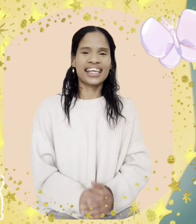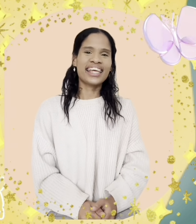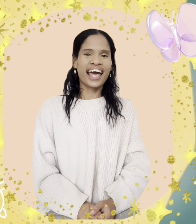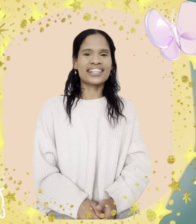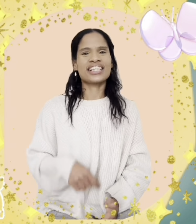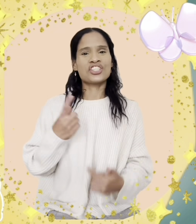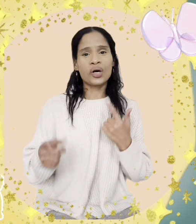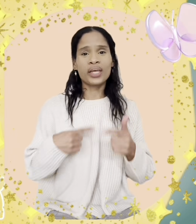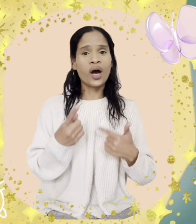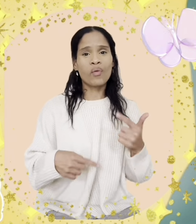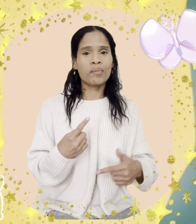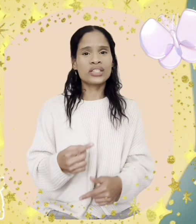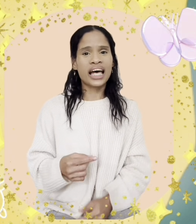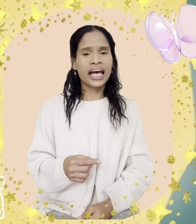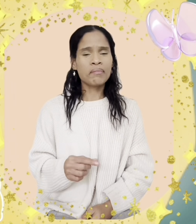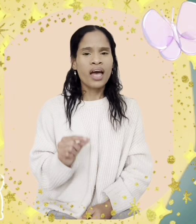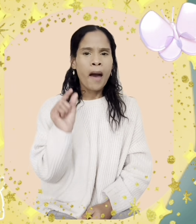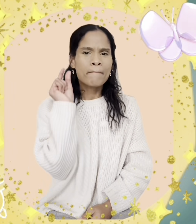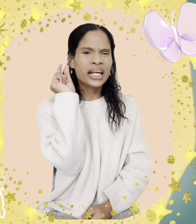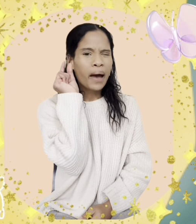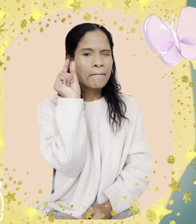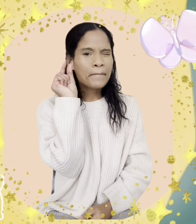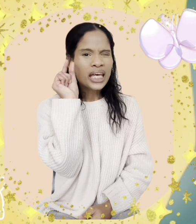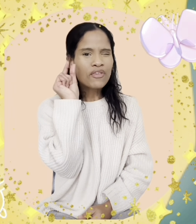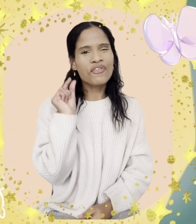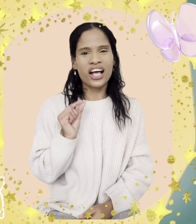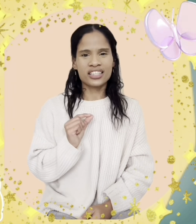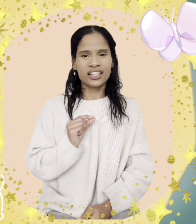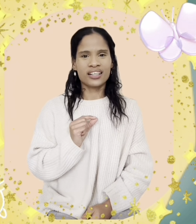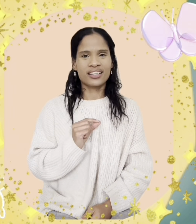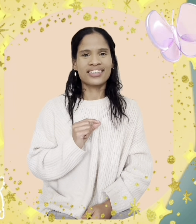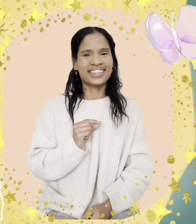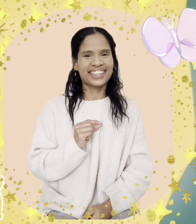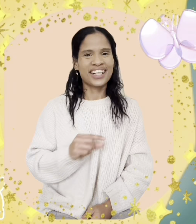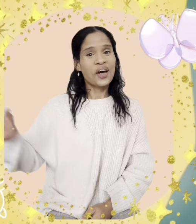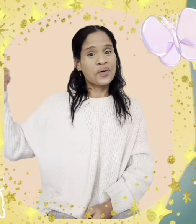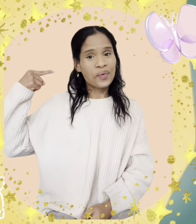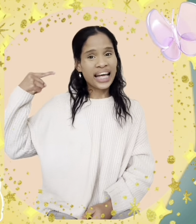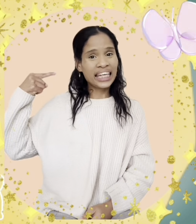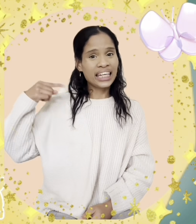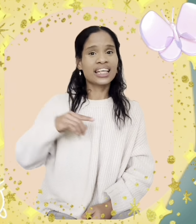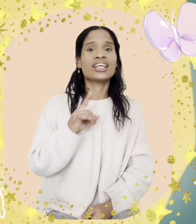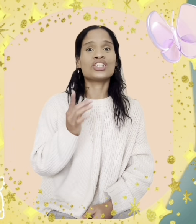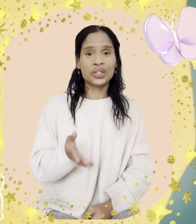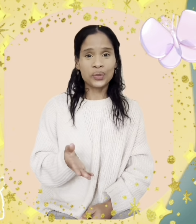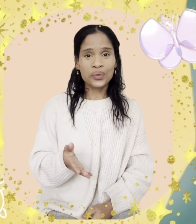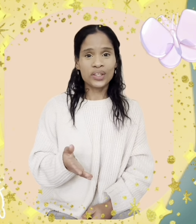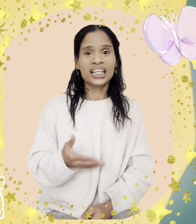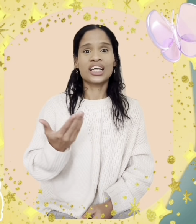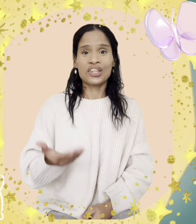1, 2, 3, 4, 5, and 6. Yes, shall we count one more time? But a bit faster.